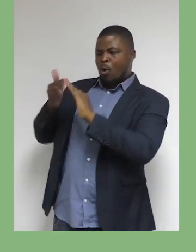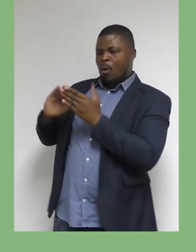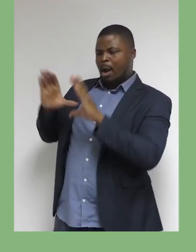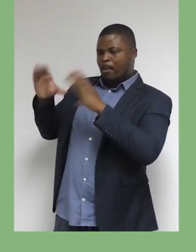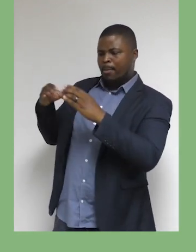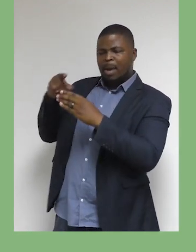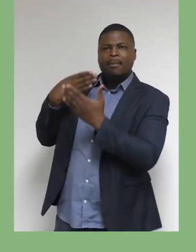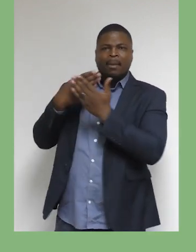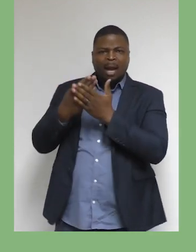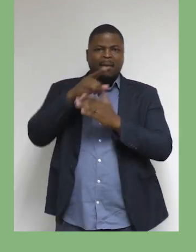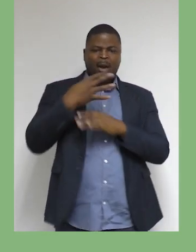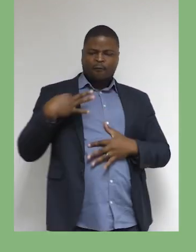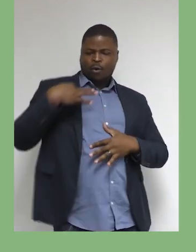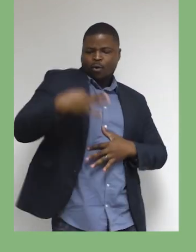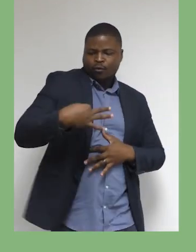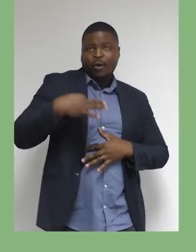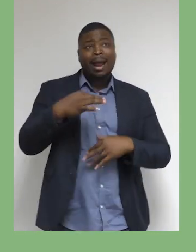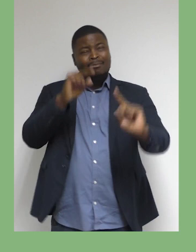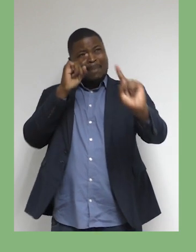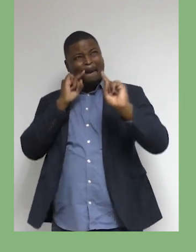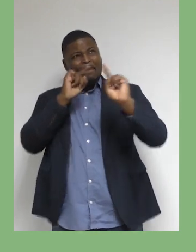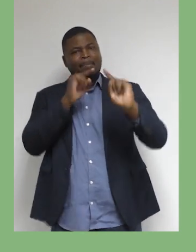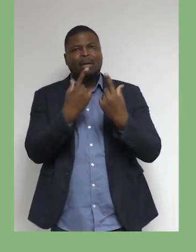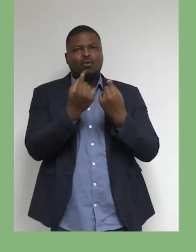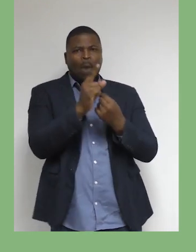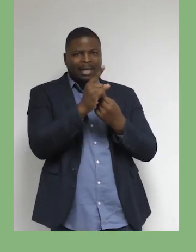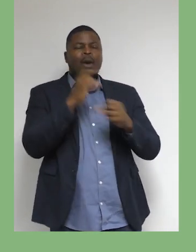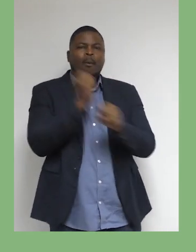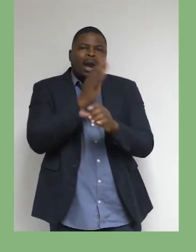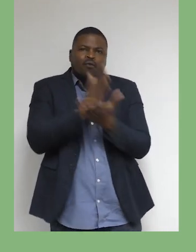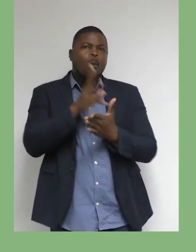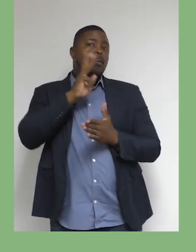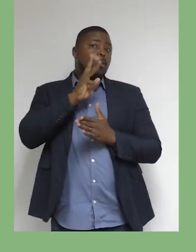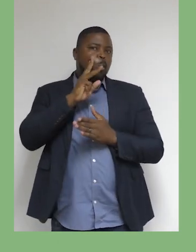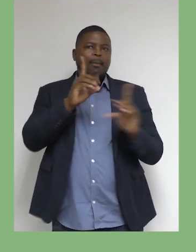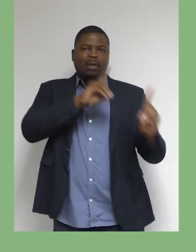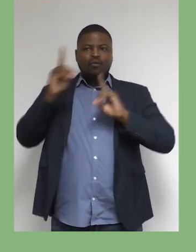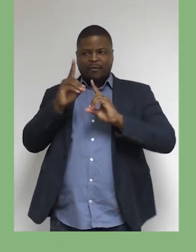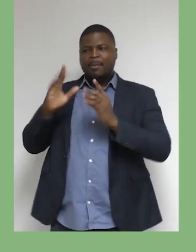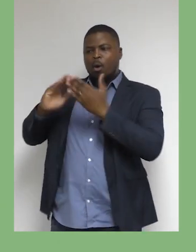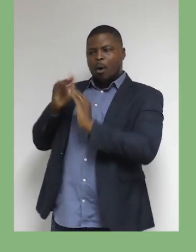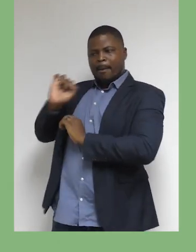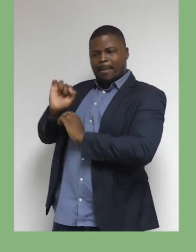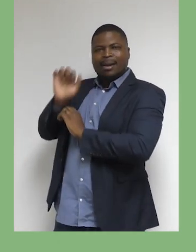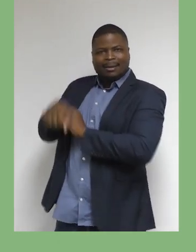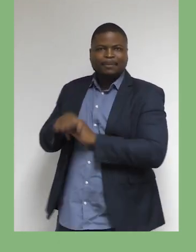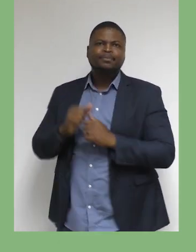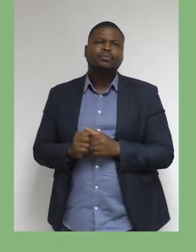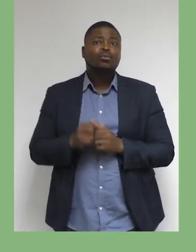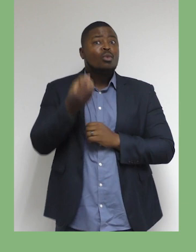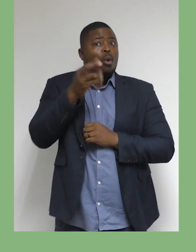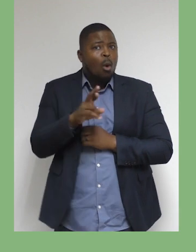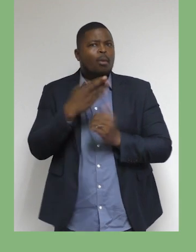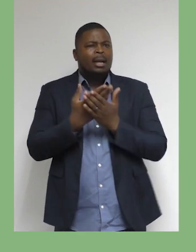can come together on a voluntary basis with a common goal to achieve sustainable water resource management in their area. You